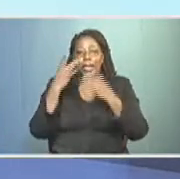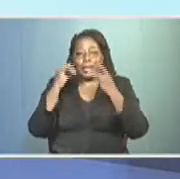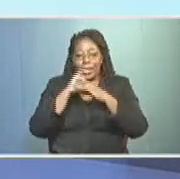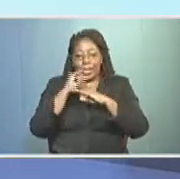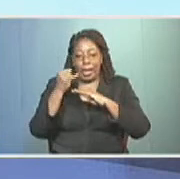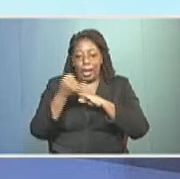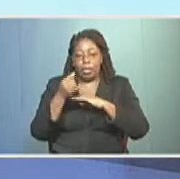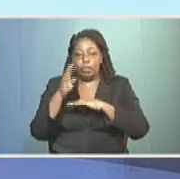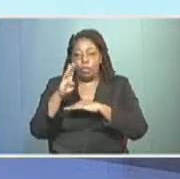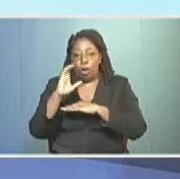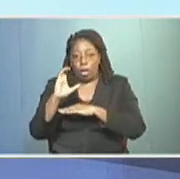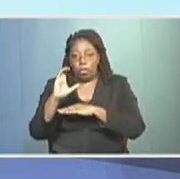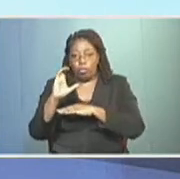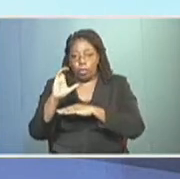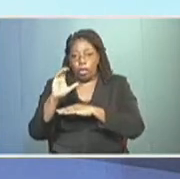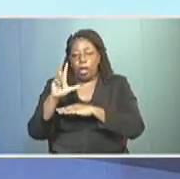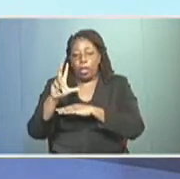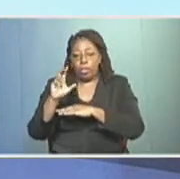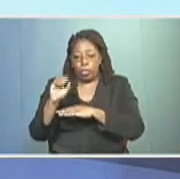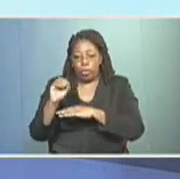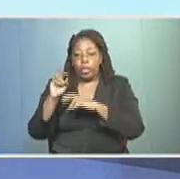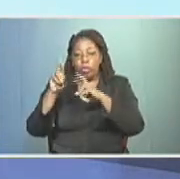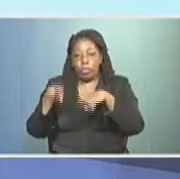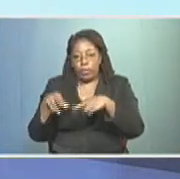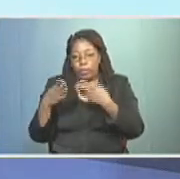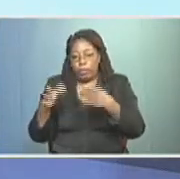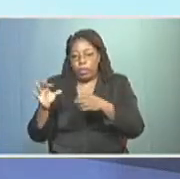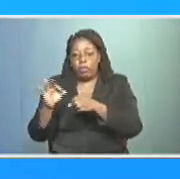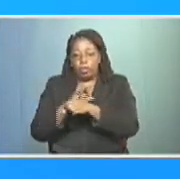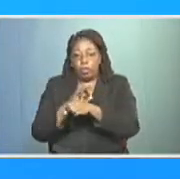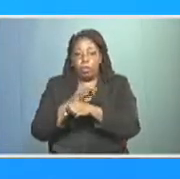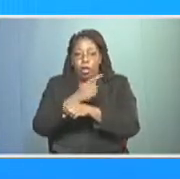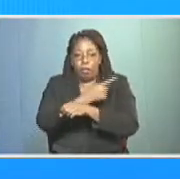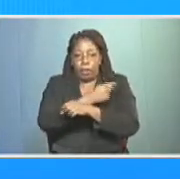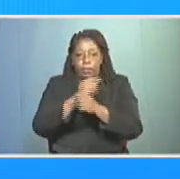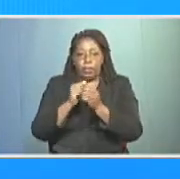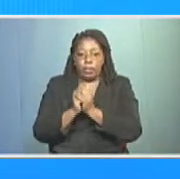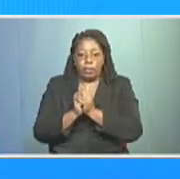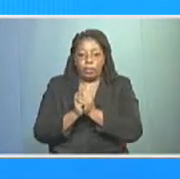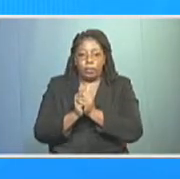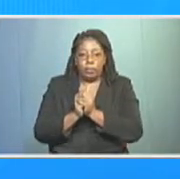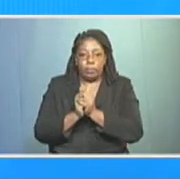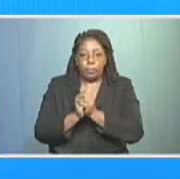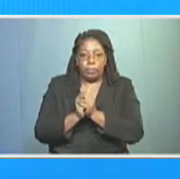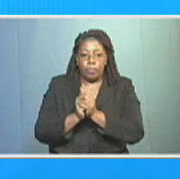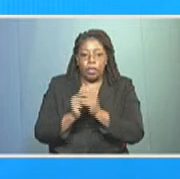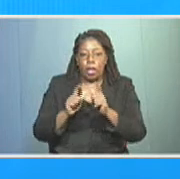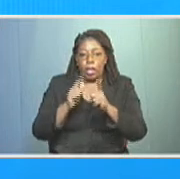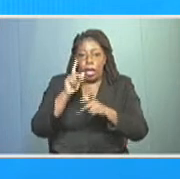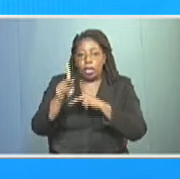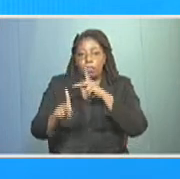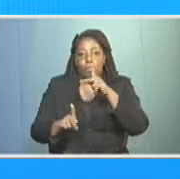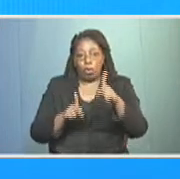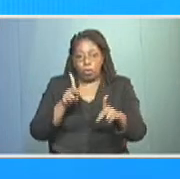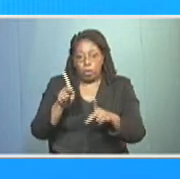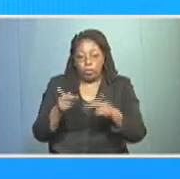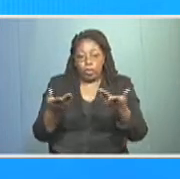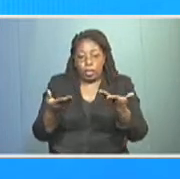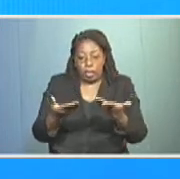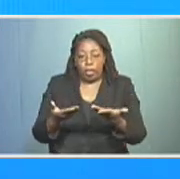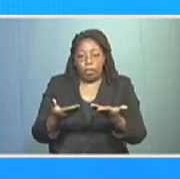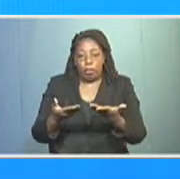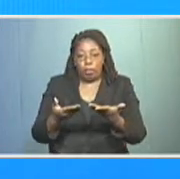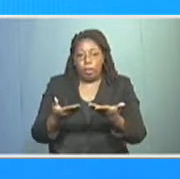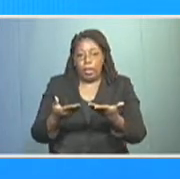with 431 residents now fully vaccinated. A large percentage of the population here on Cat Island are now fully